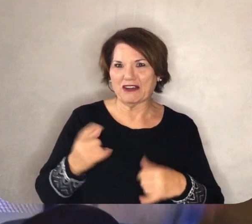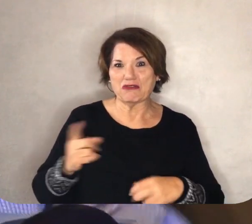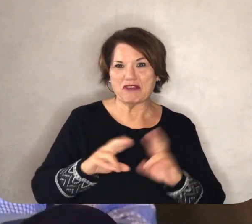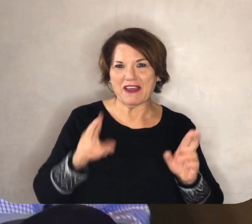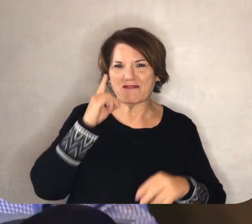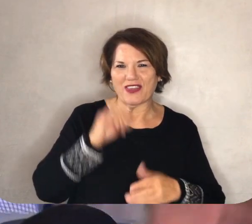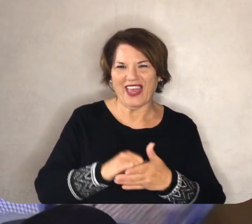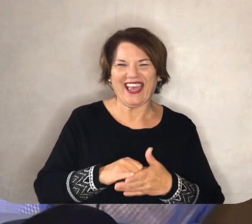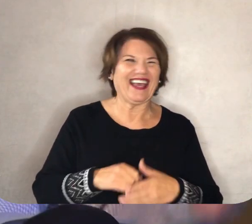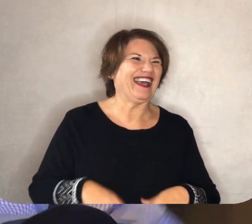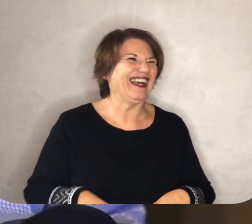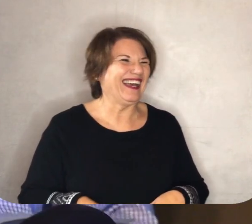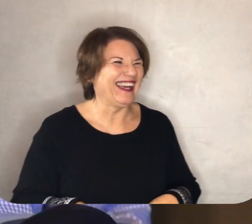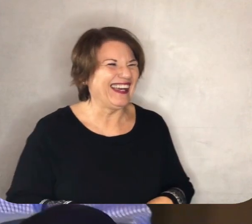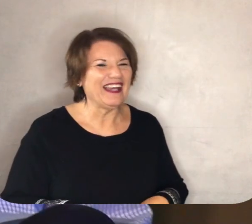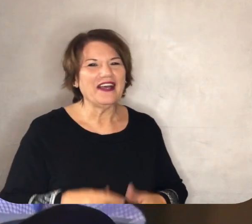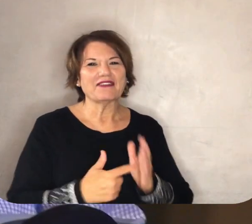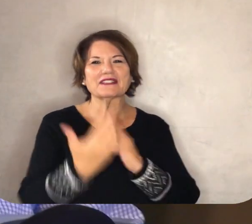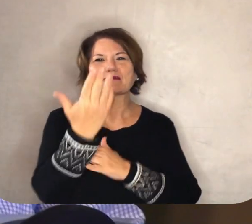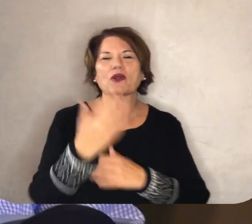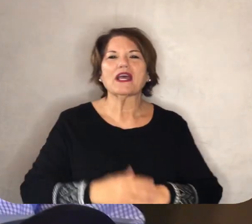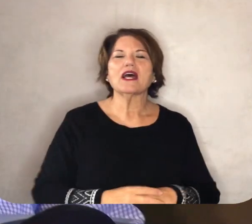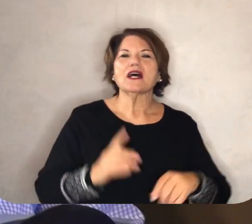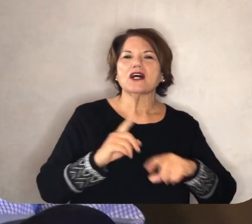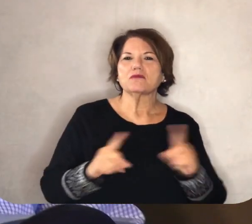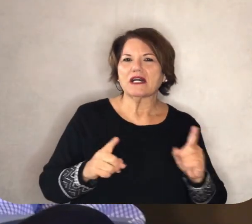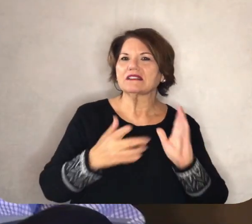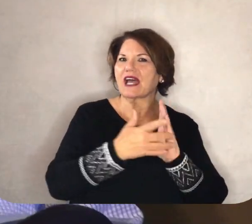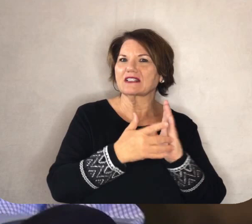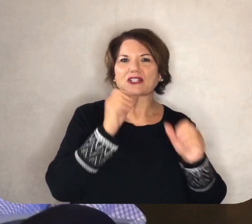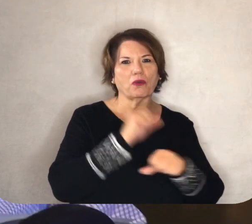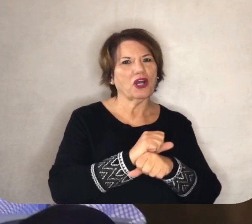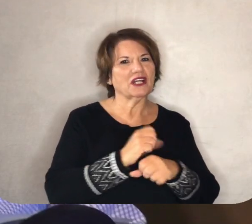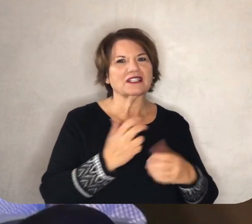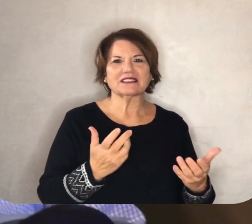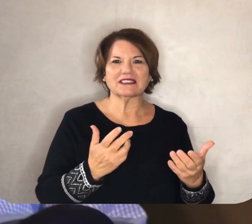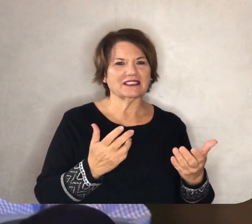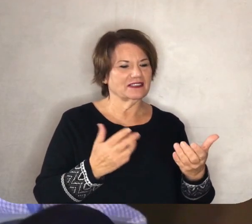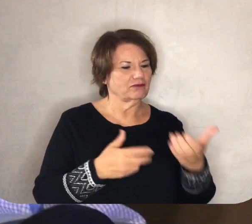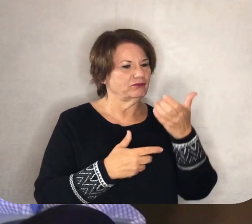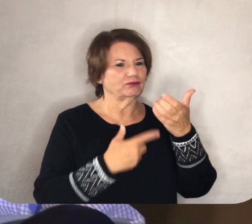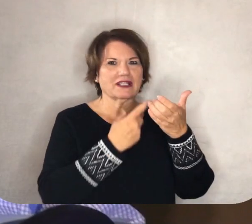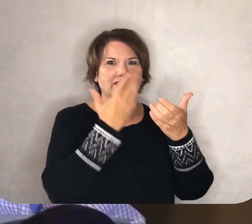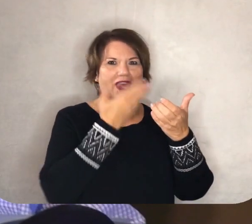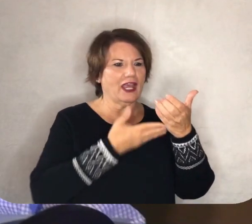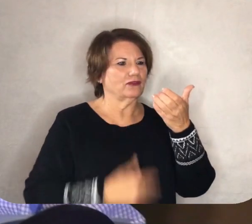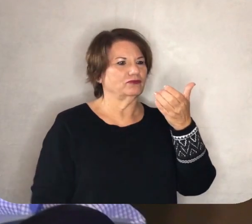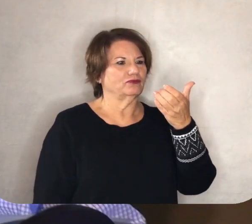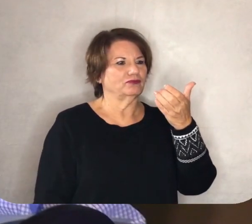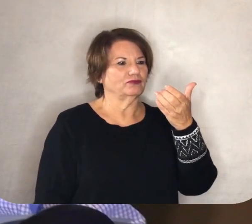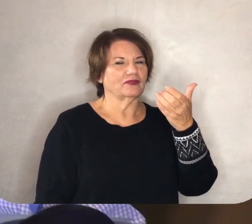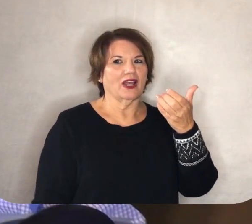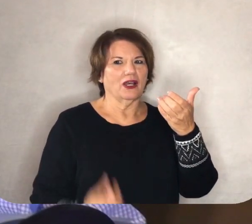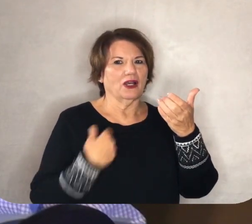that roller coaster ride to begin right here this morning. That's kind of the way technology works, right? It's all of a sudden it's just right in our face, and we got to react and